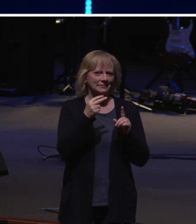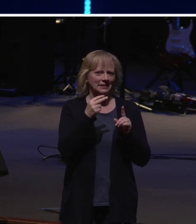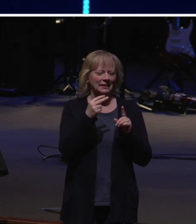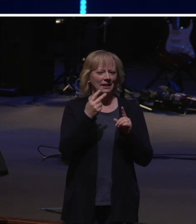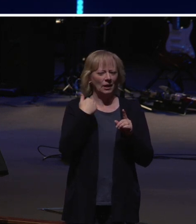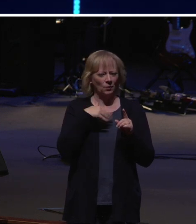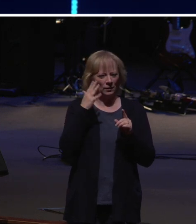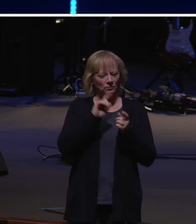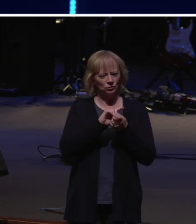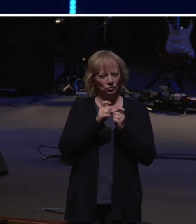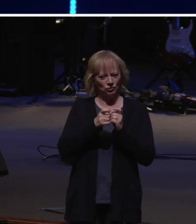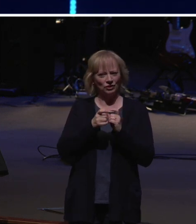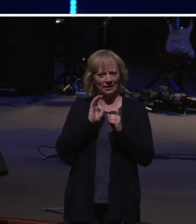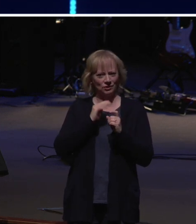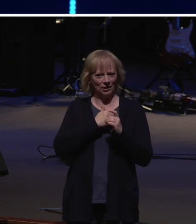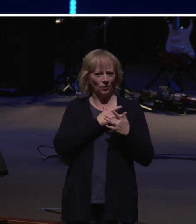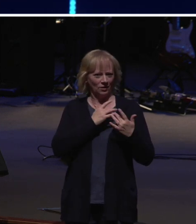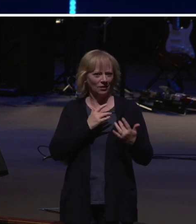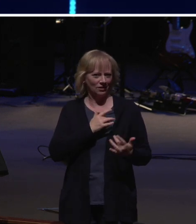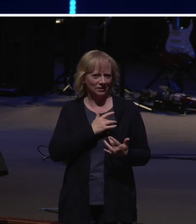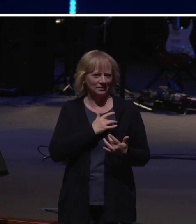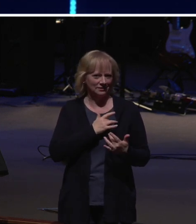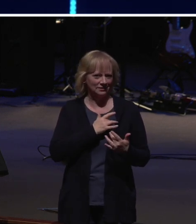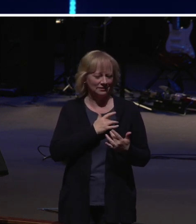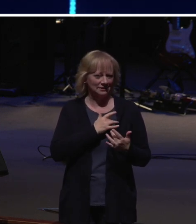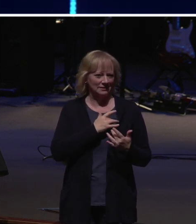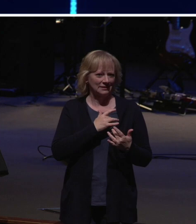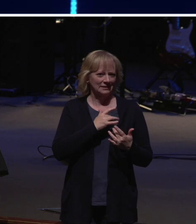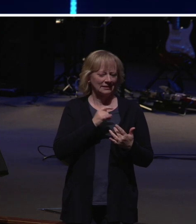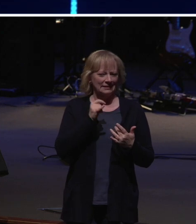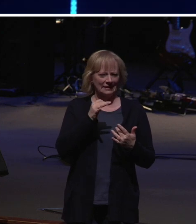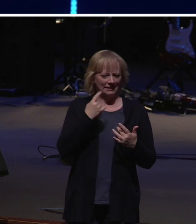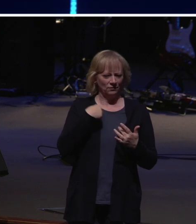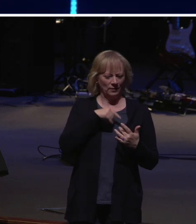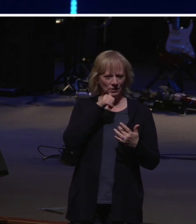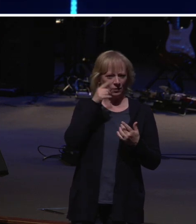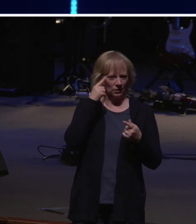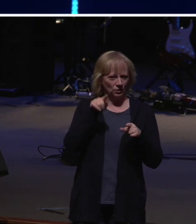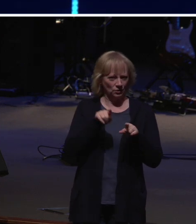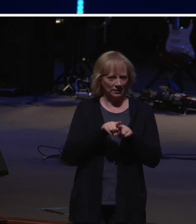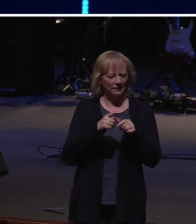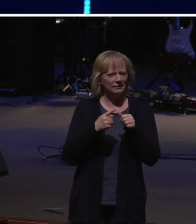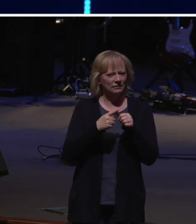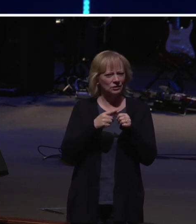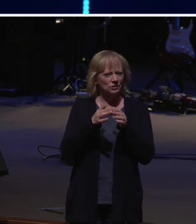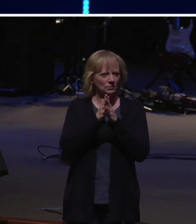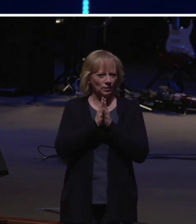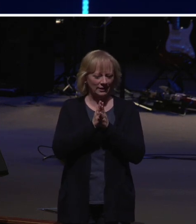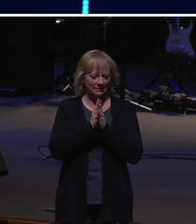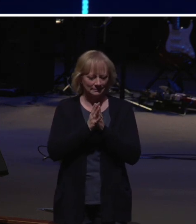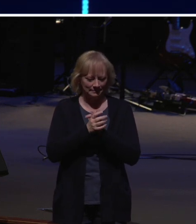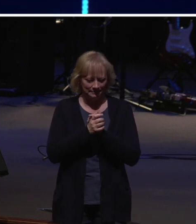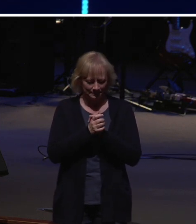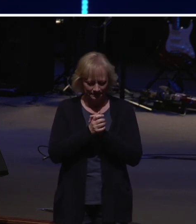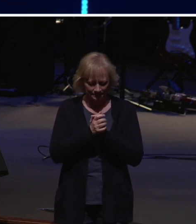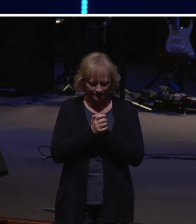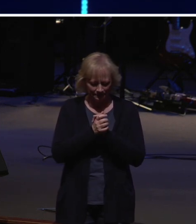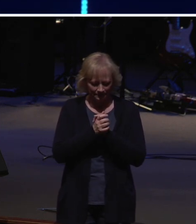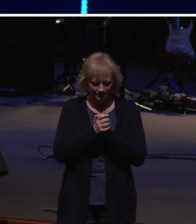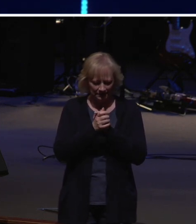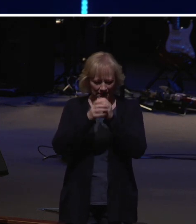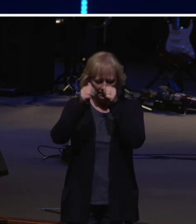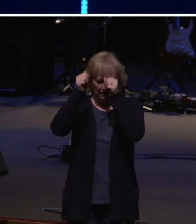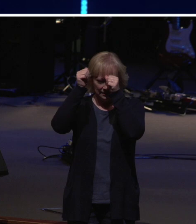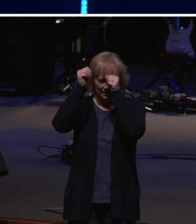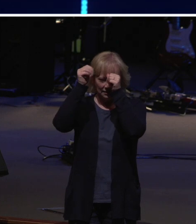ours, divert ours if we're not in the same place. So if you would, let's pray, and we're going to open up God's word. Heavenly Father, I thank